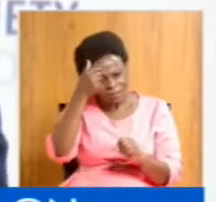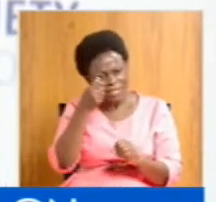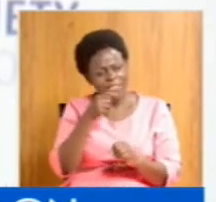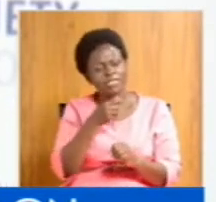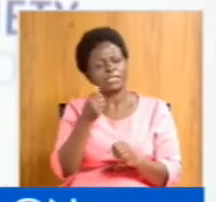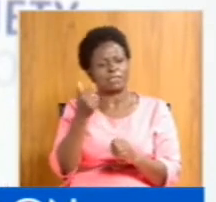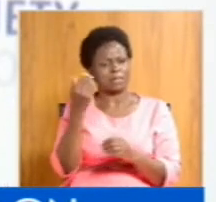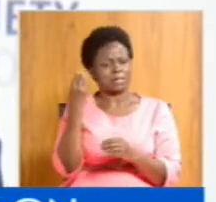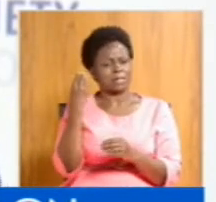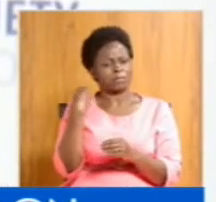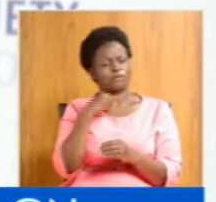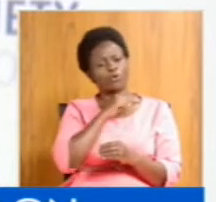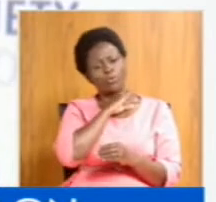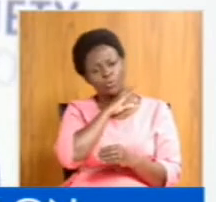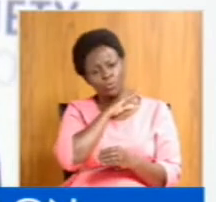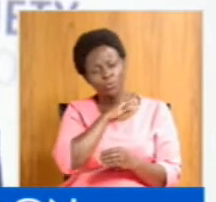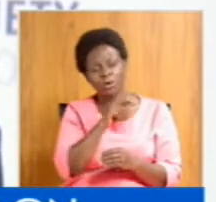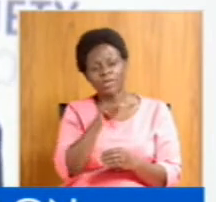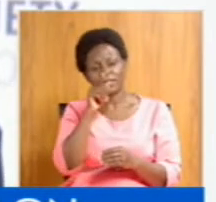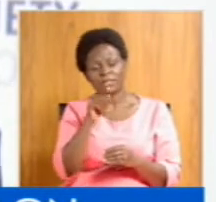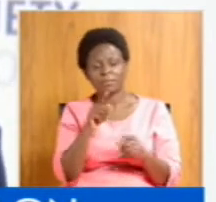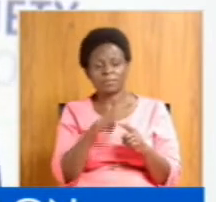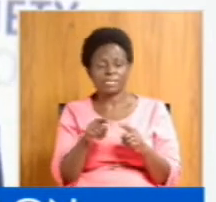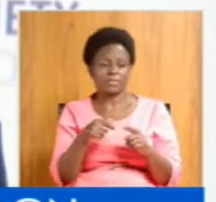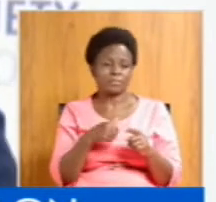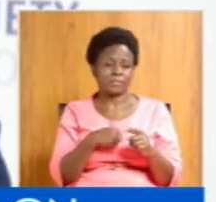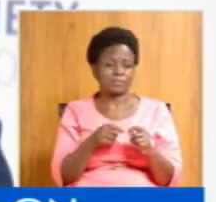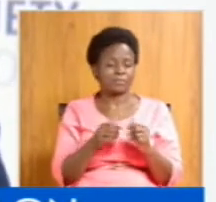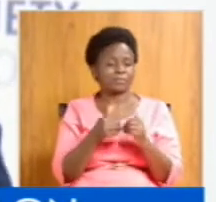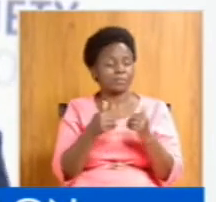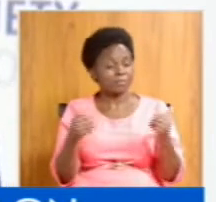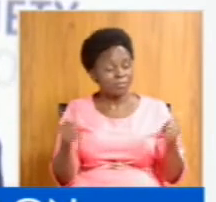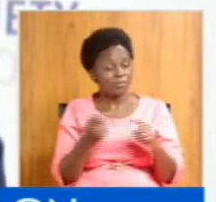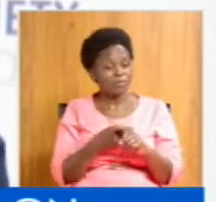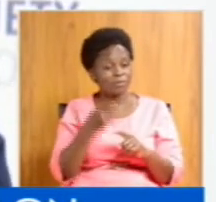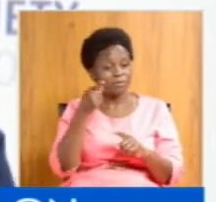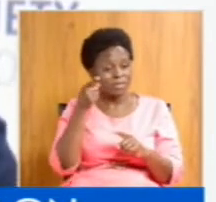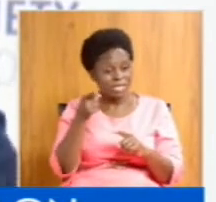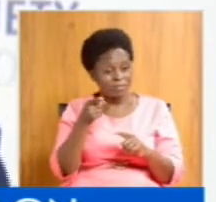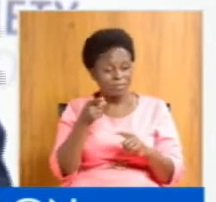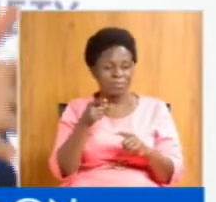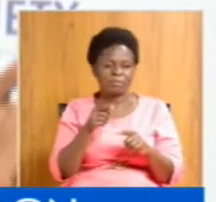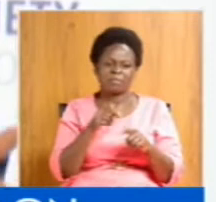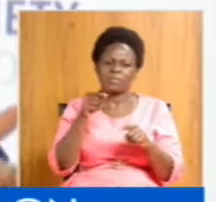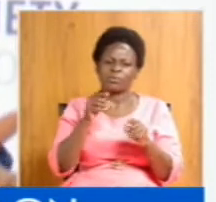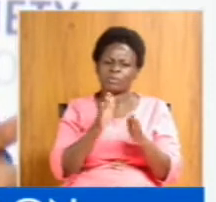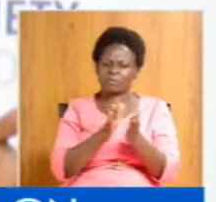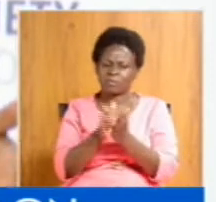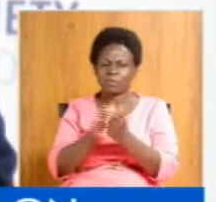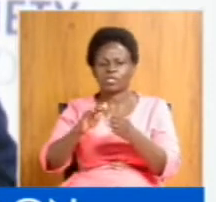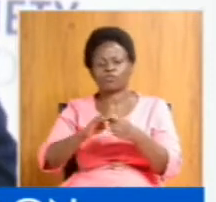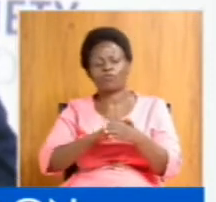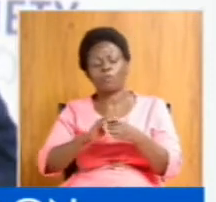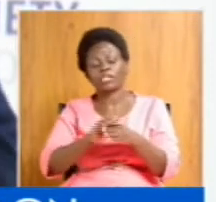just recently when he was in Namav. However, I depart with him because then he was making lamentations on the part of the commercial